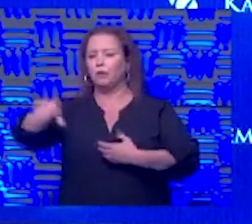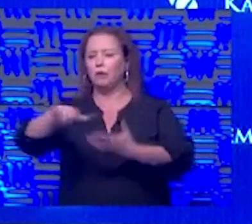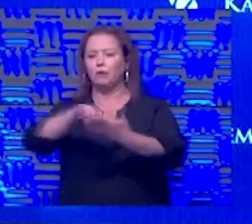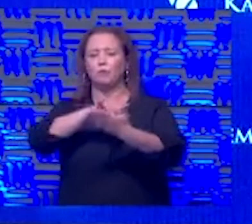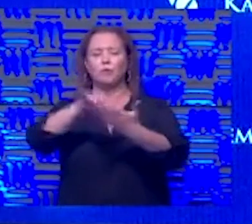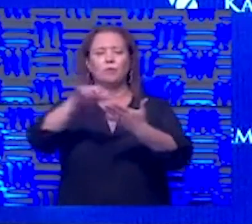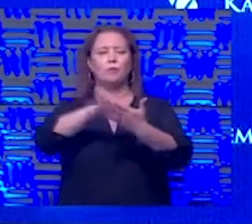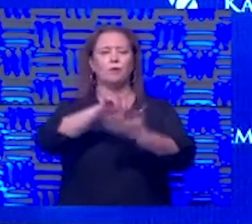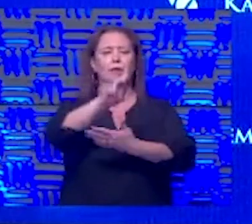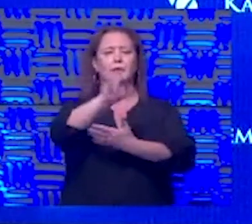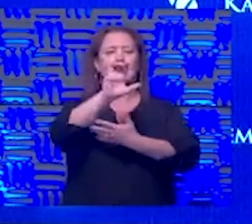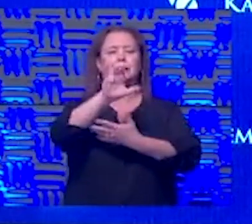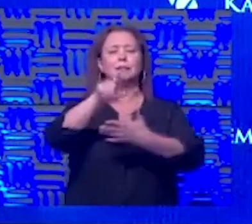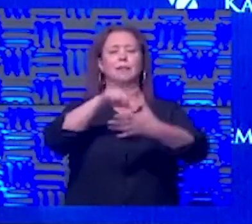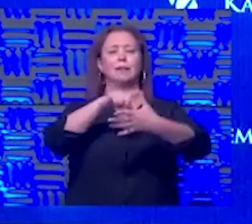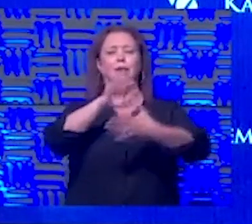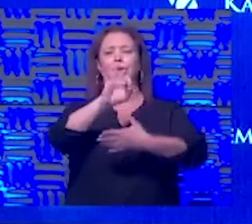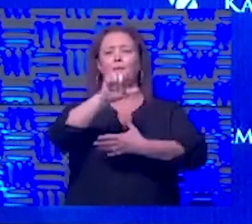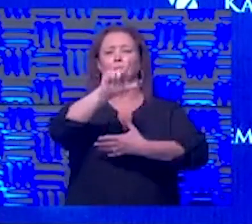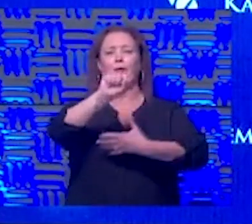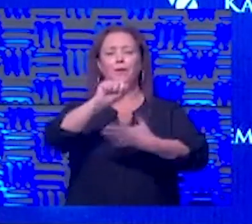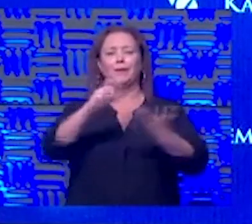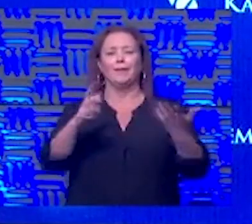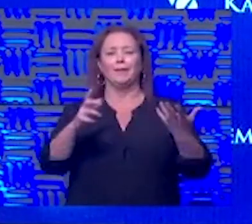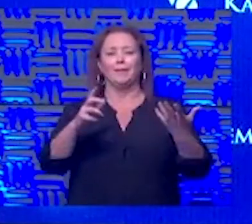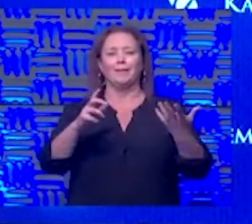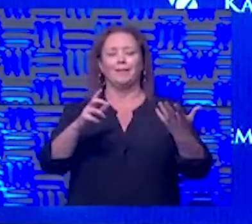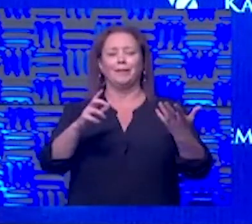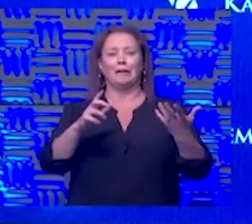City, Colorado, or Florida. And if you